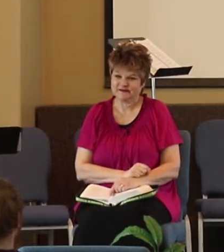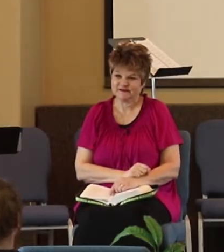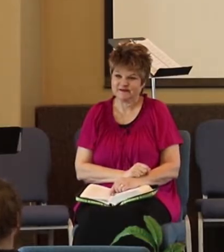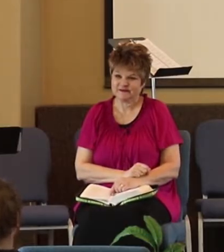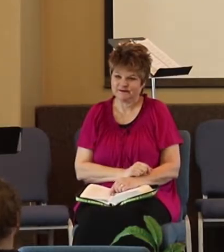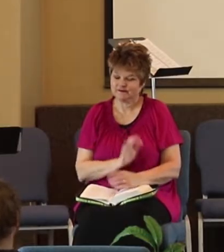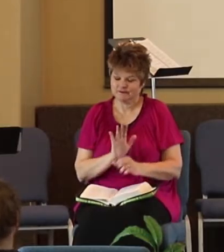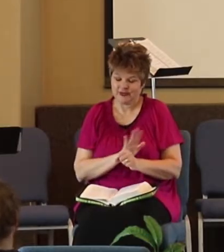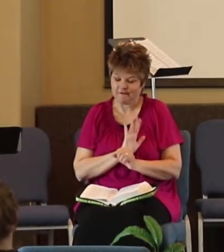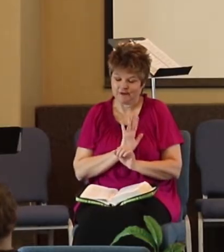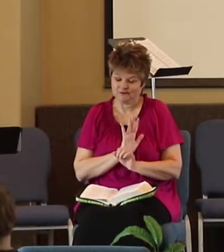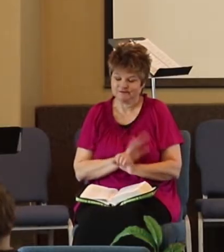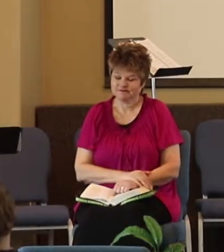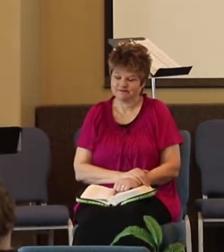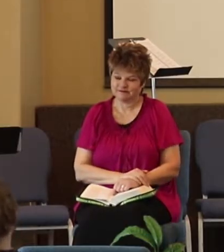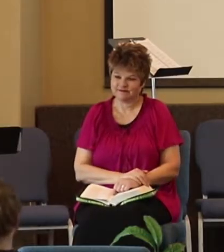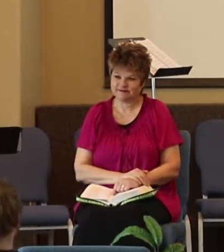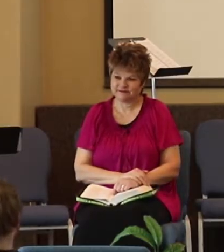Enough.